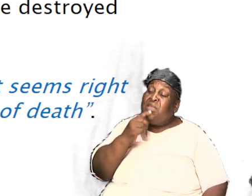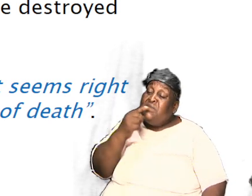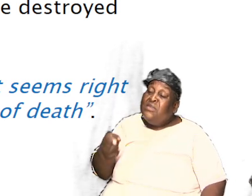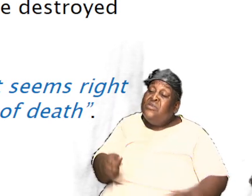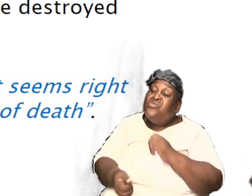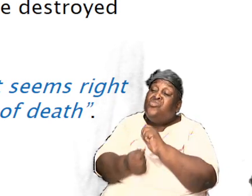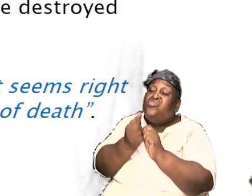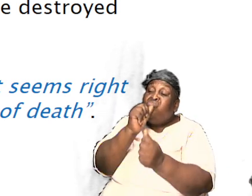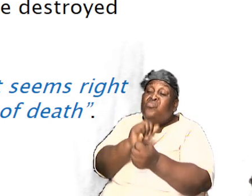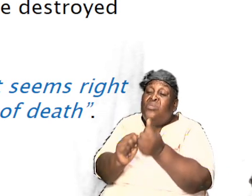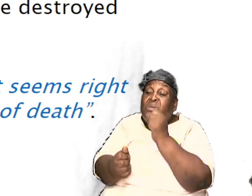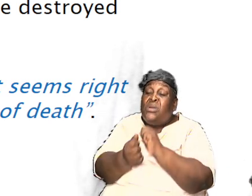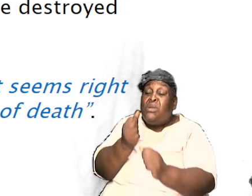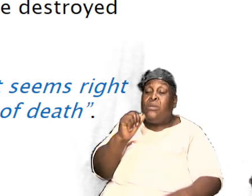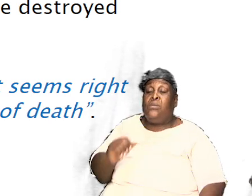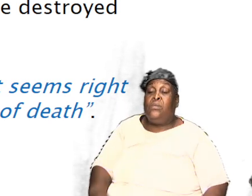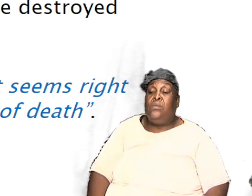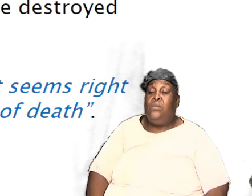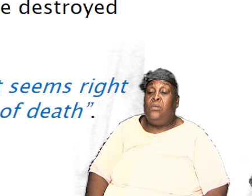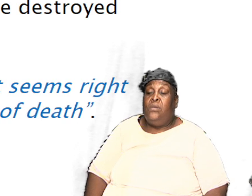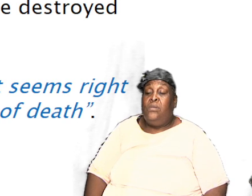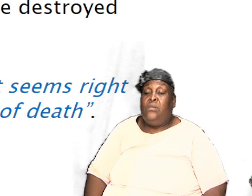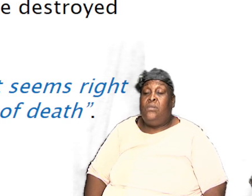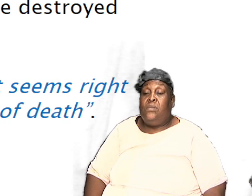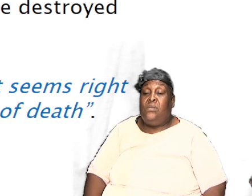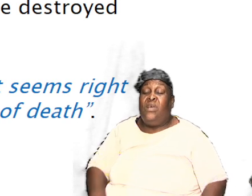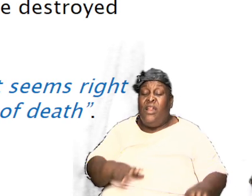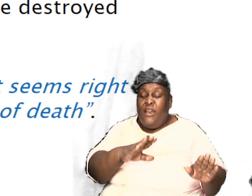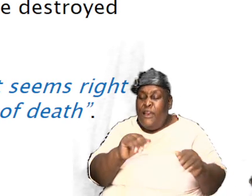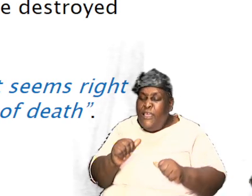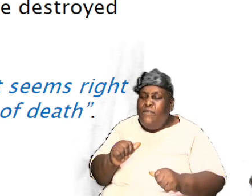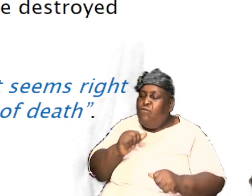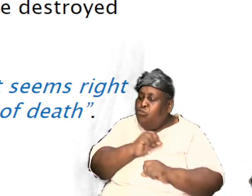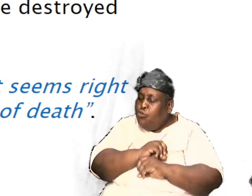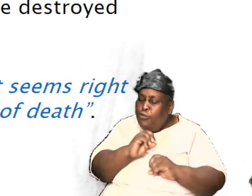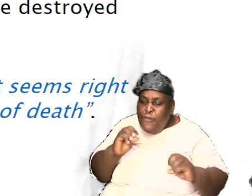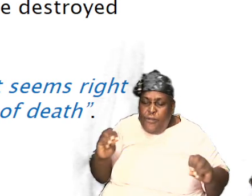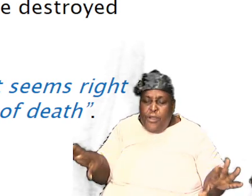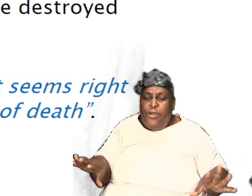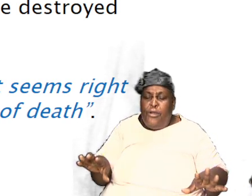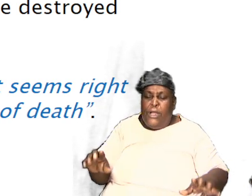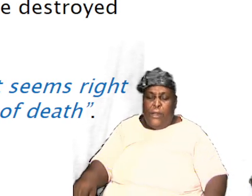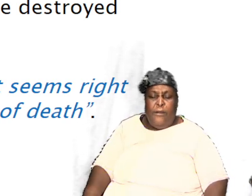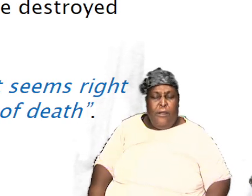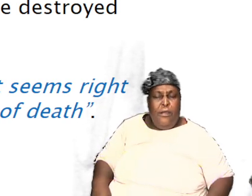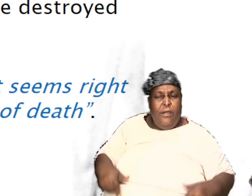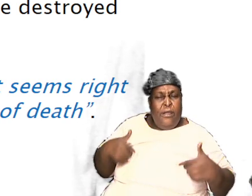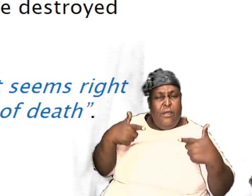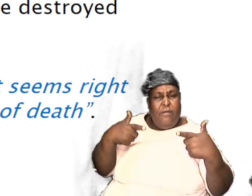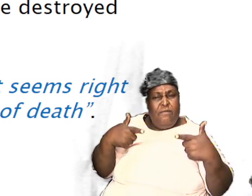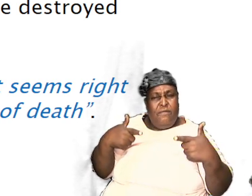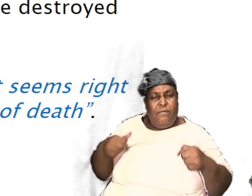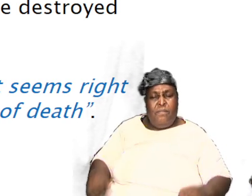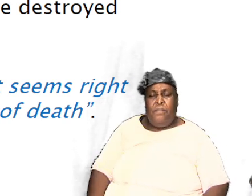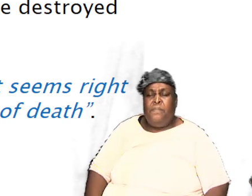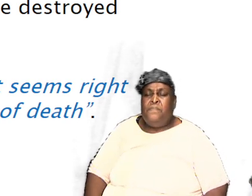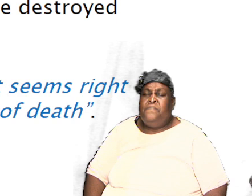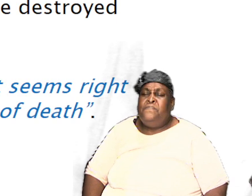destroy. Destroy everything. Leave nothing alive.